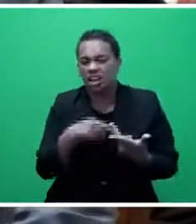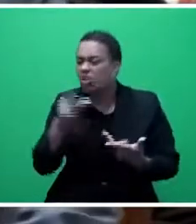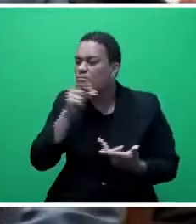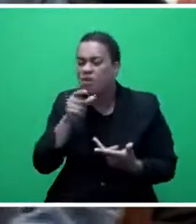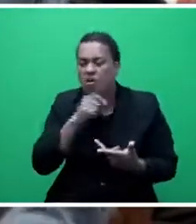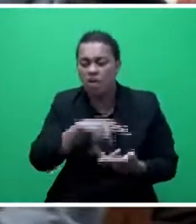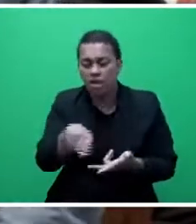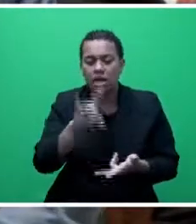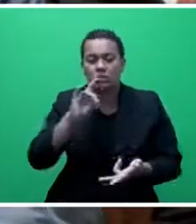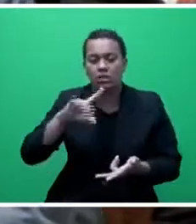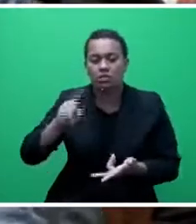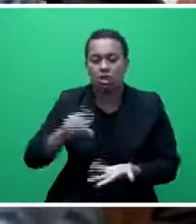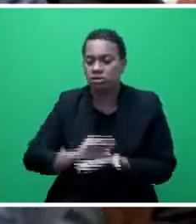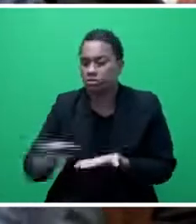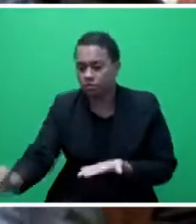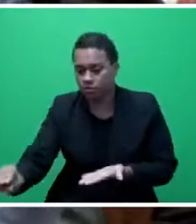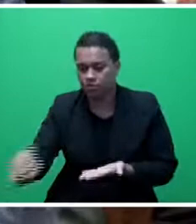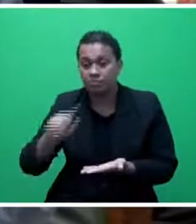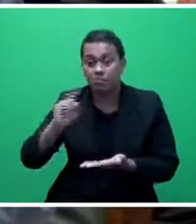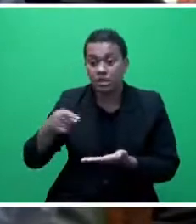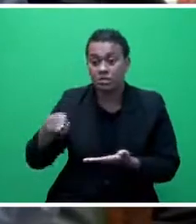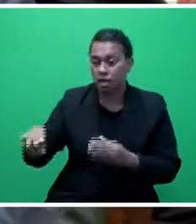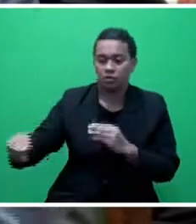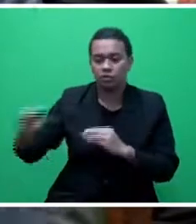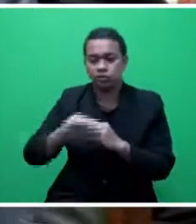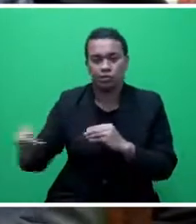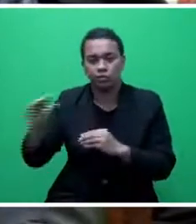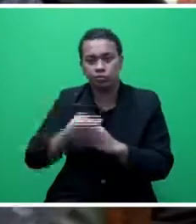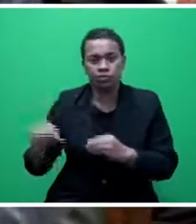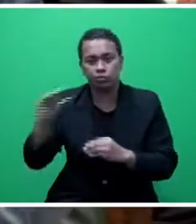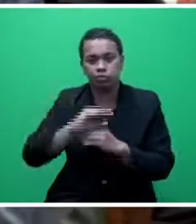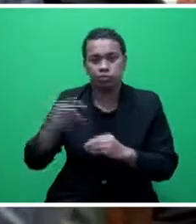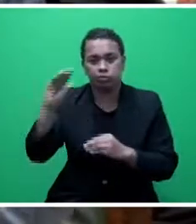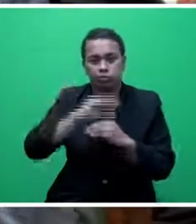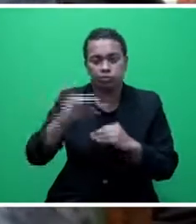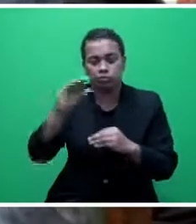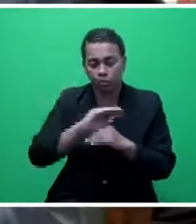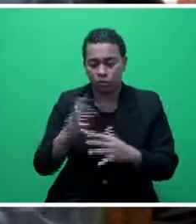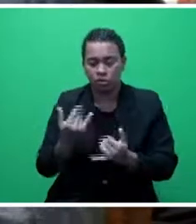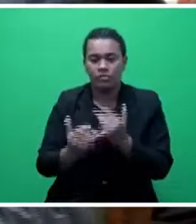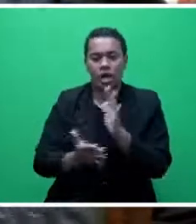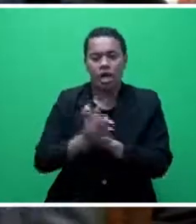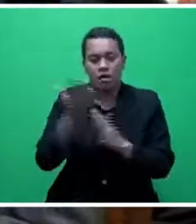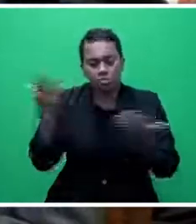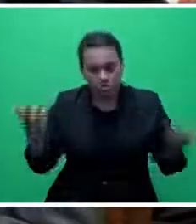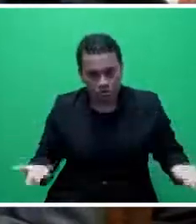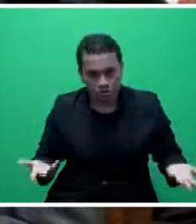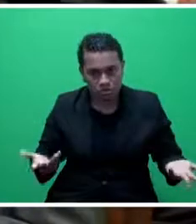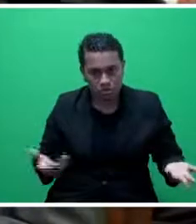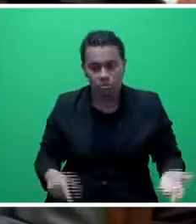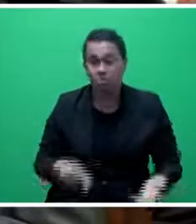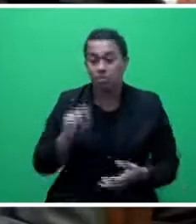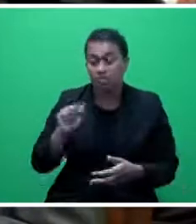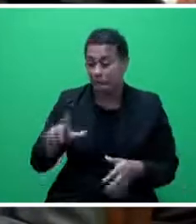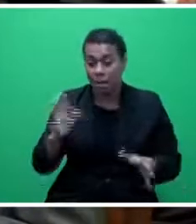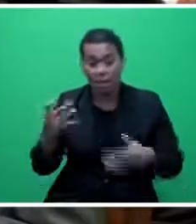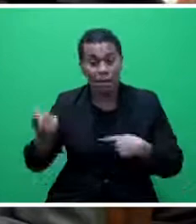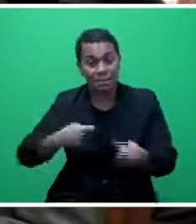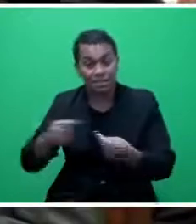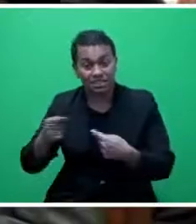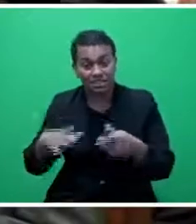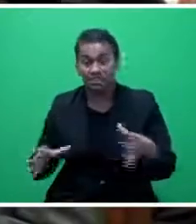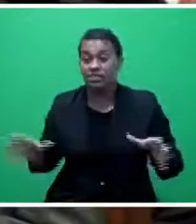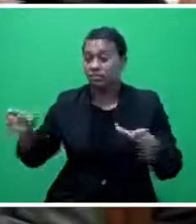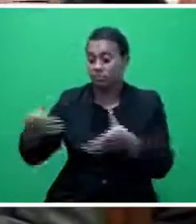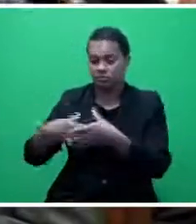come down, and people are getting off those term deposits, and the market adjusts itself, then of course the lending rates will subsequently get lower,